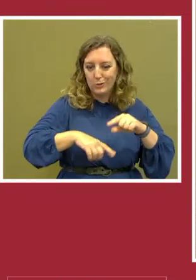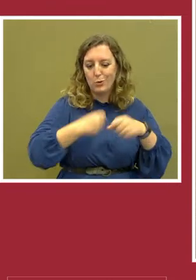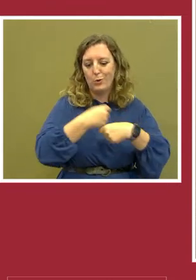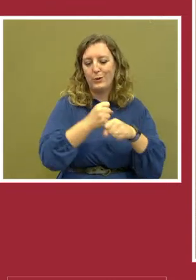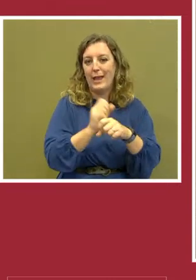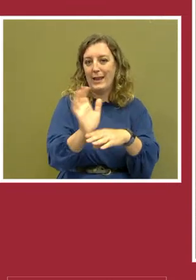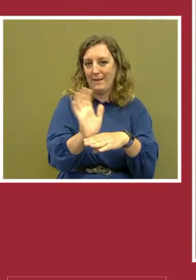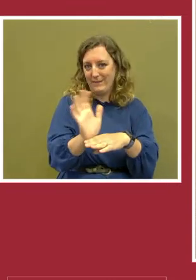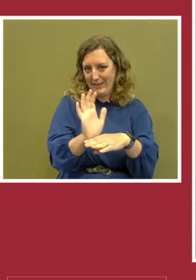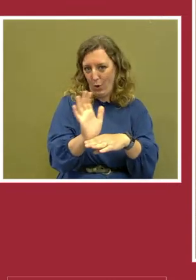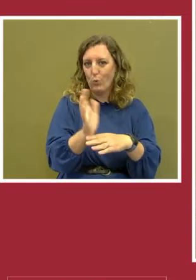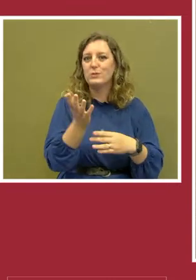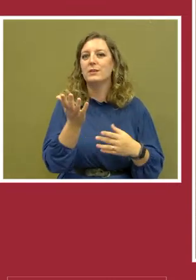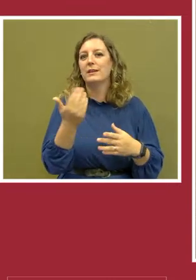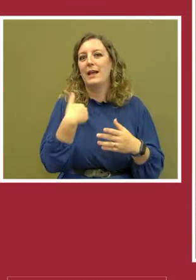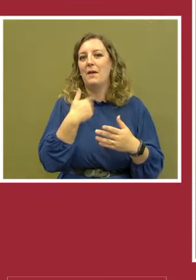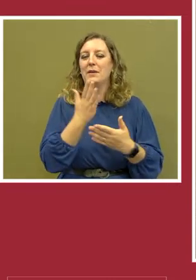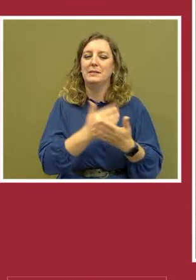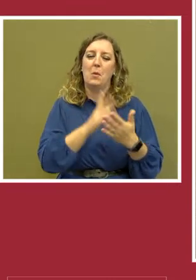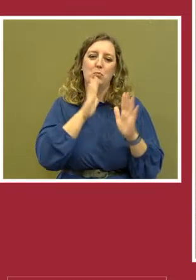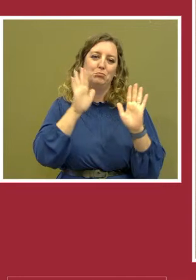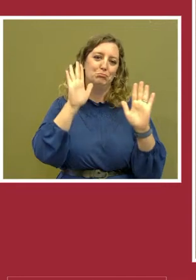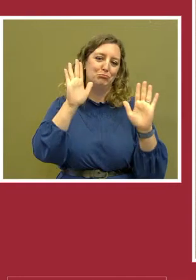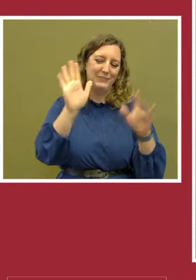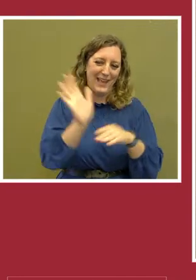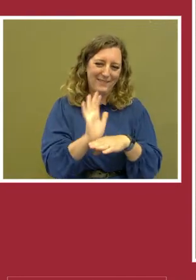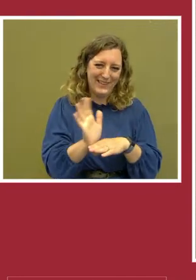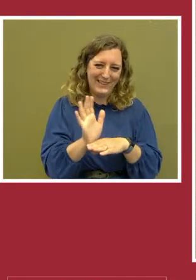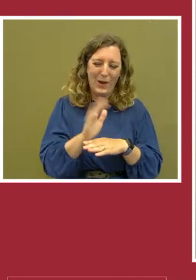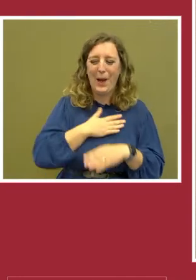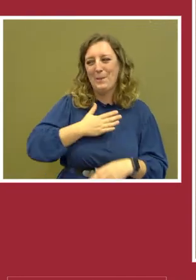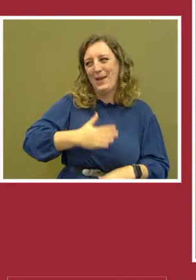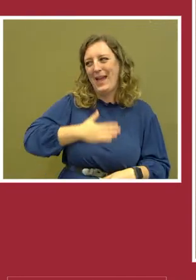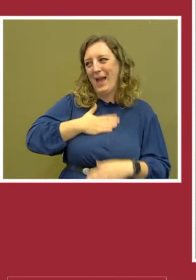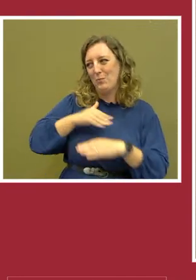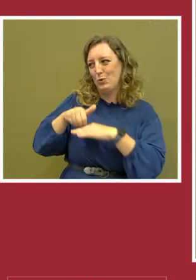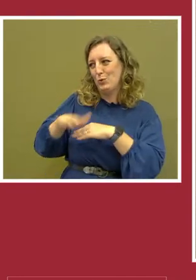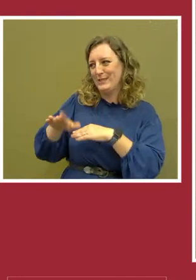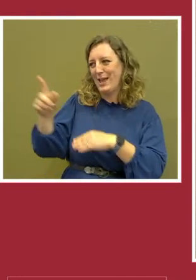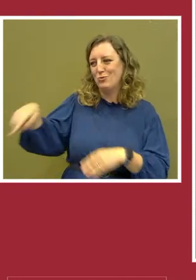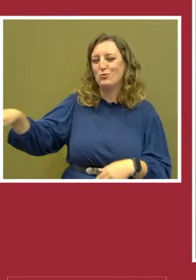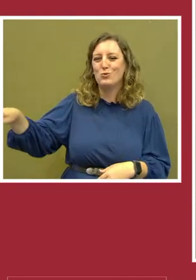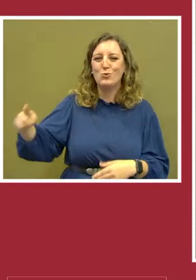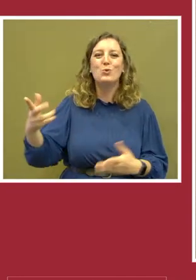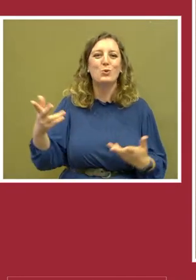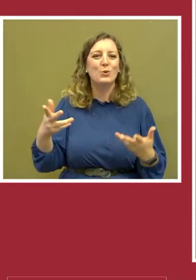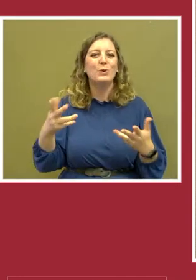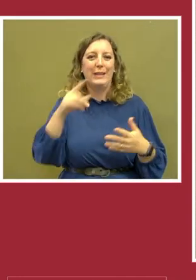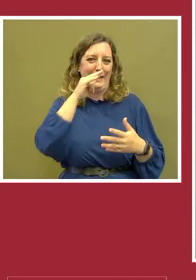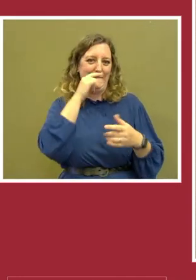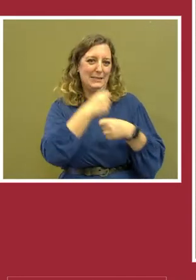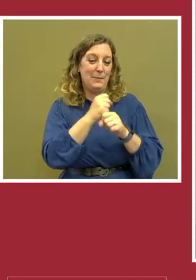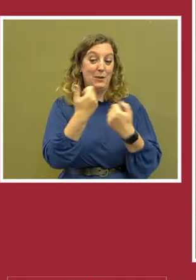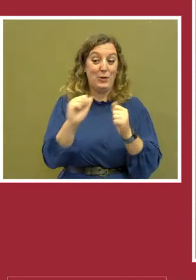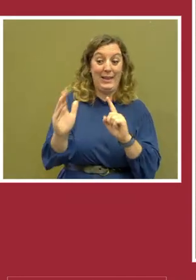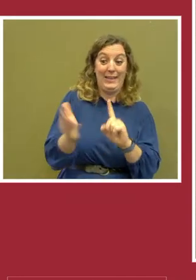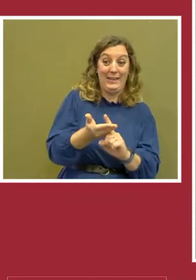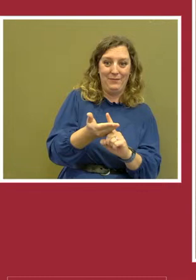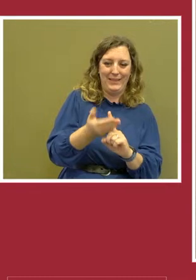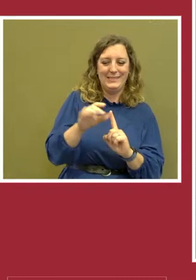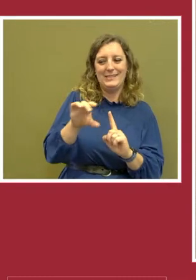created videos. So we have some really great videos that I would be happy to send to you that kids made to try to convince kids